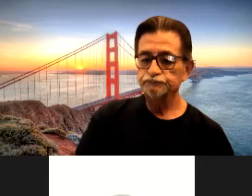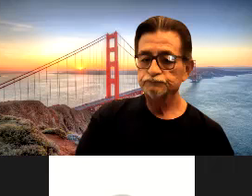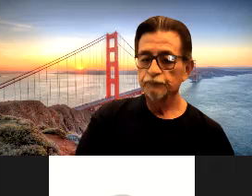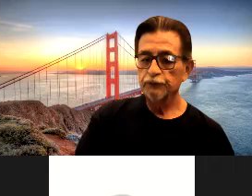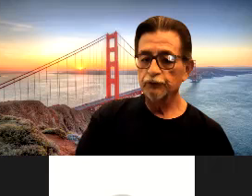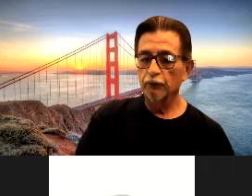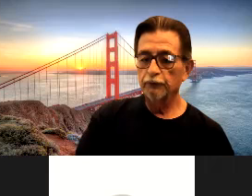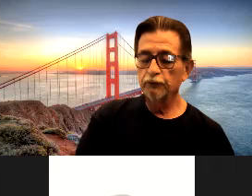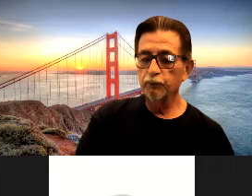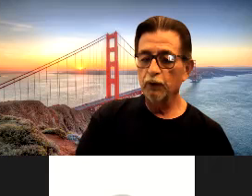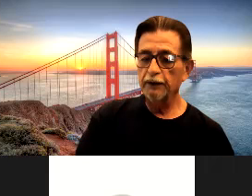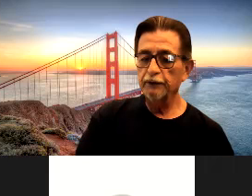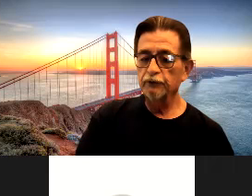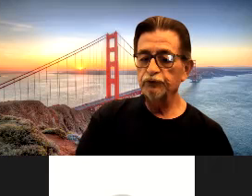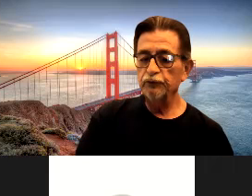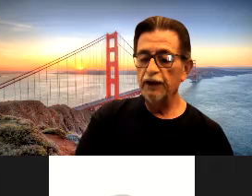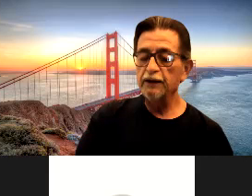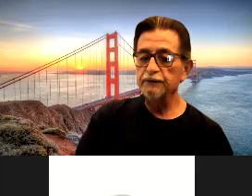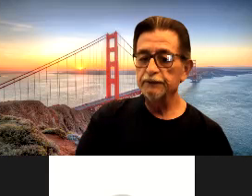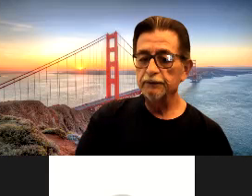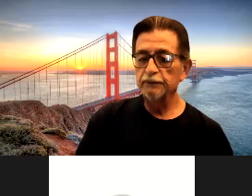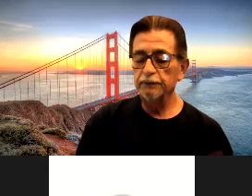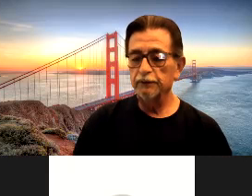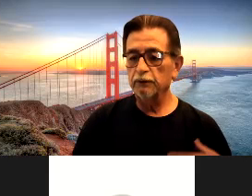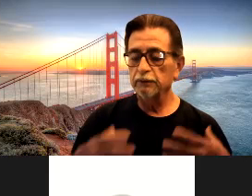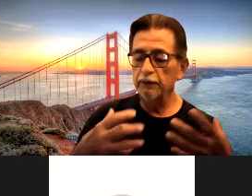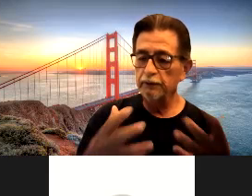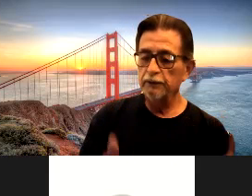okay? So group 1 and group 2As,